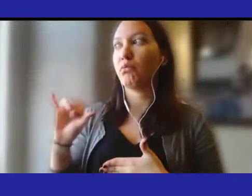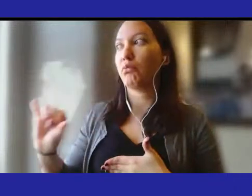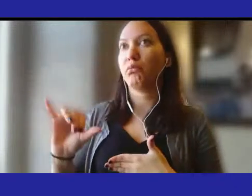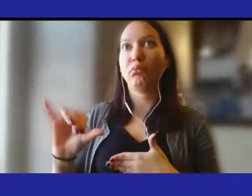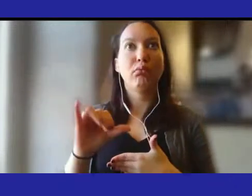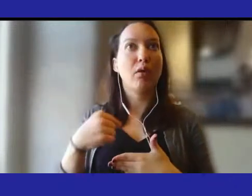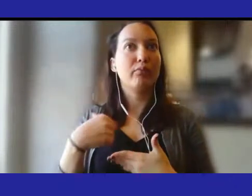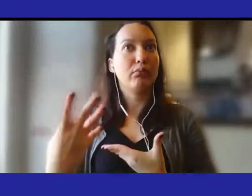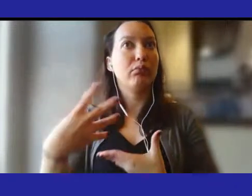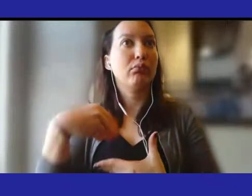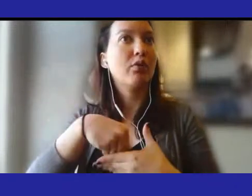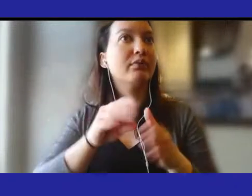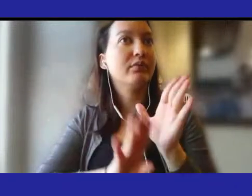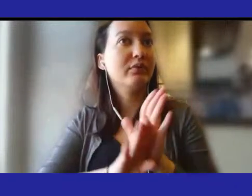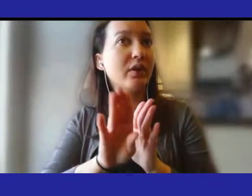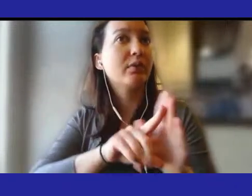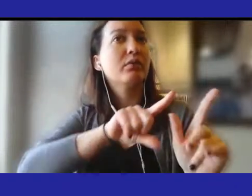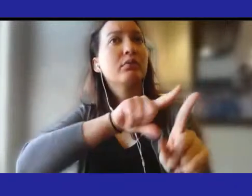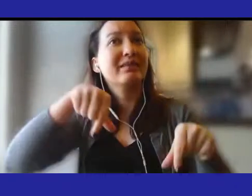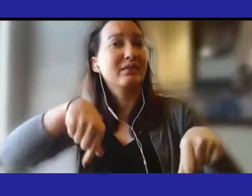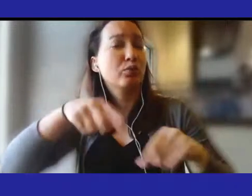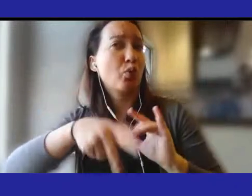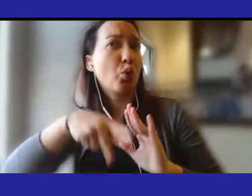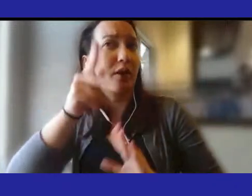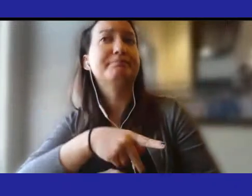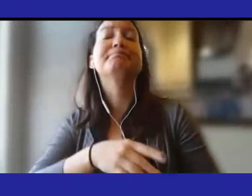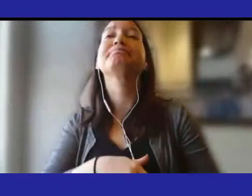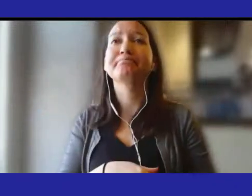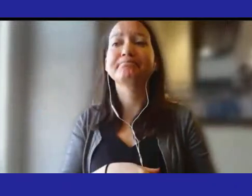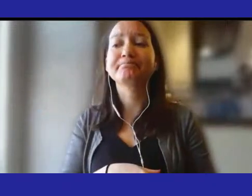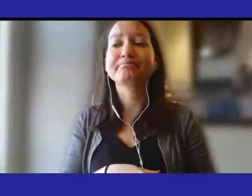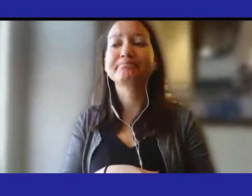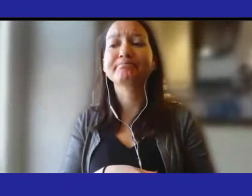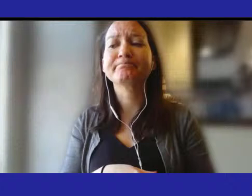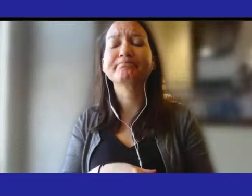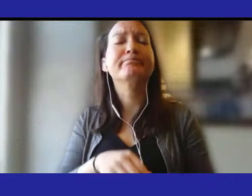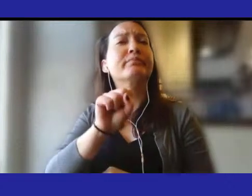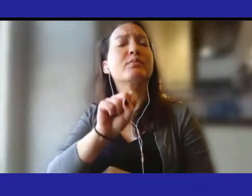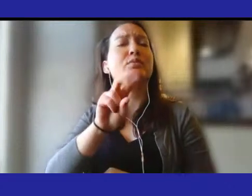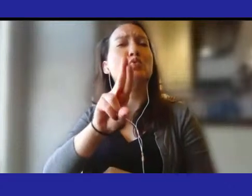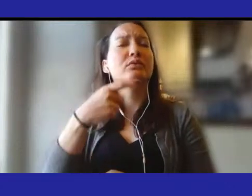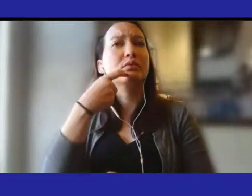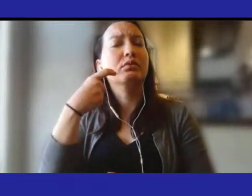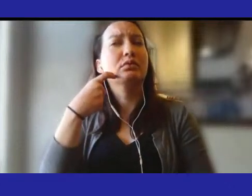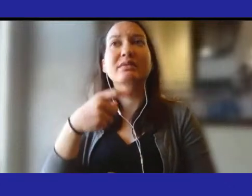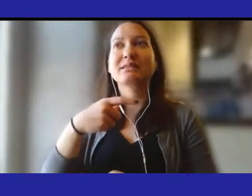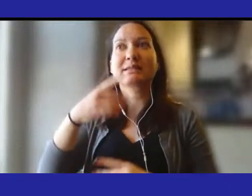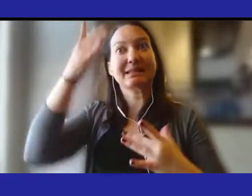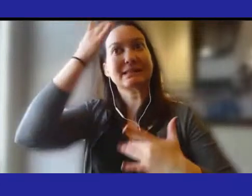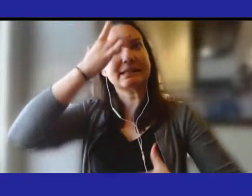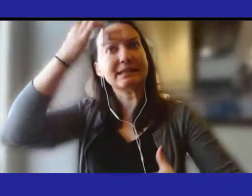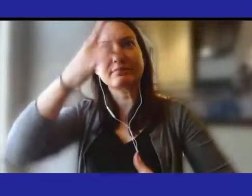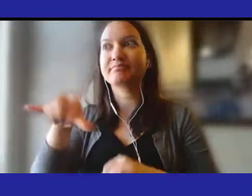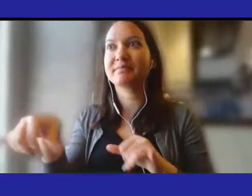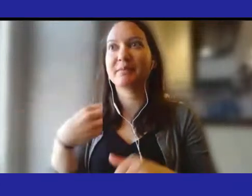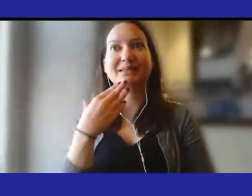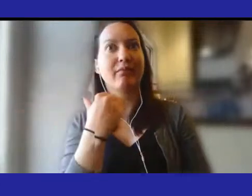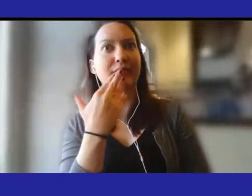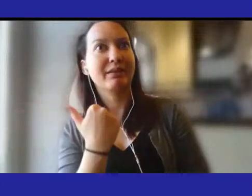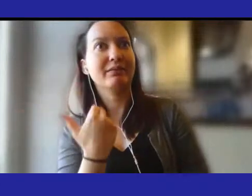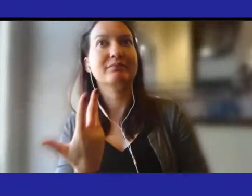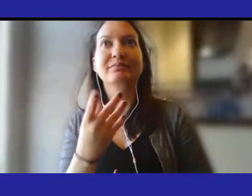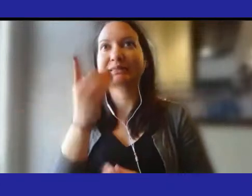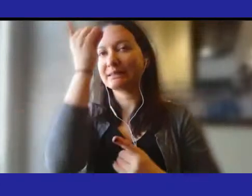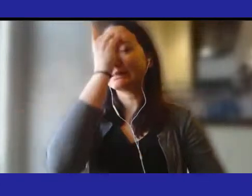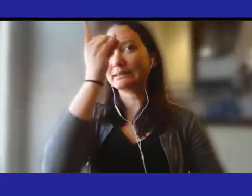of developing and attending this program, and reframing substance use as a disease. Substance use is diabetes, right? It's a disease and it